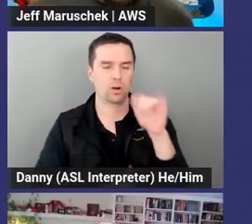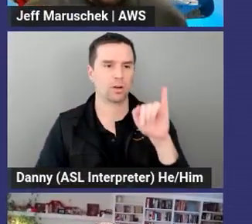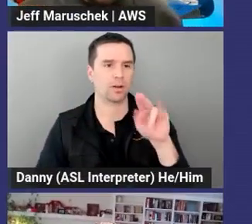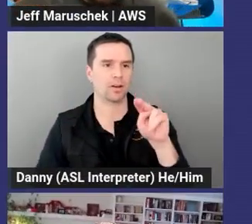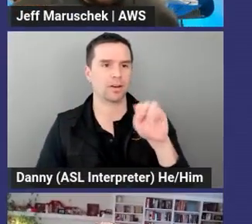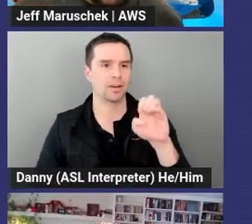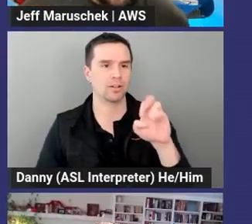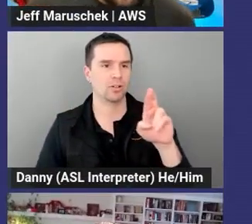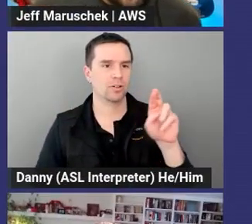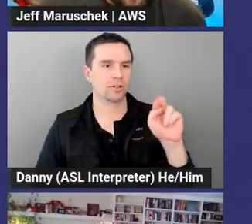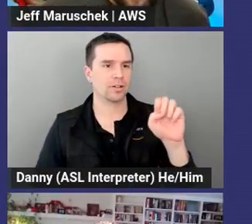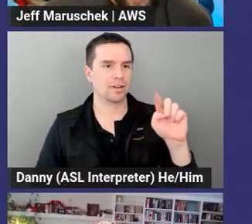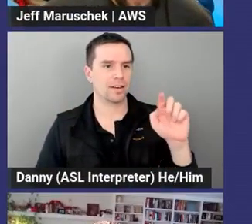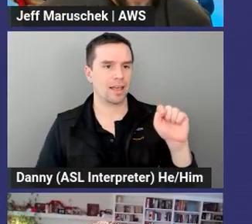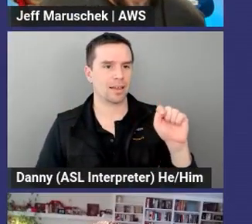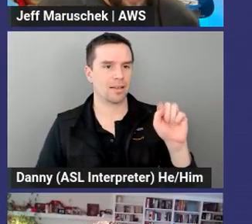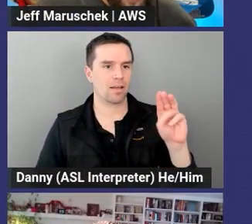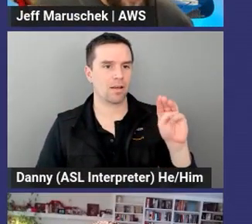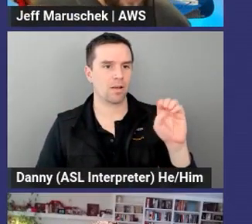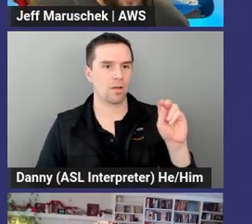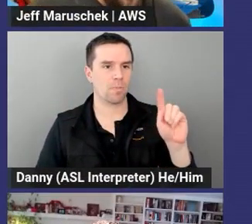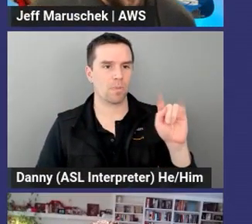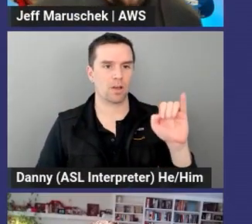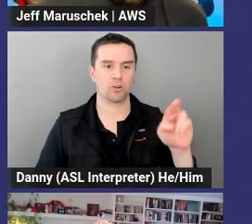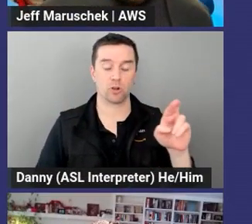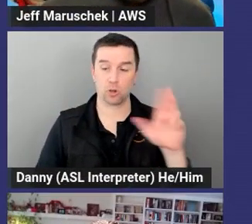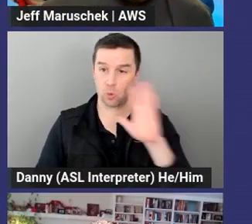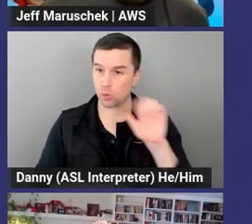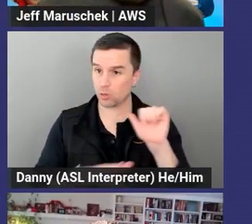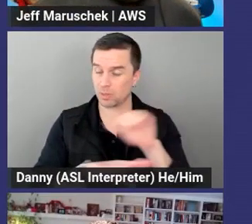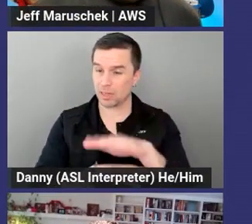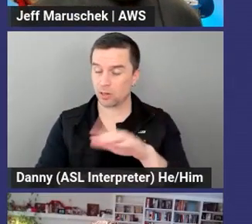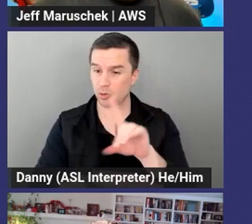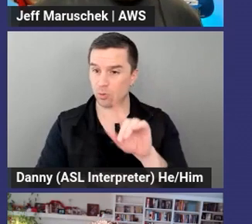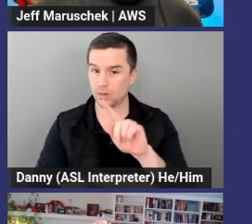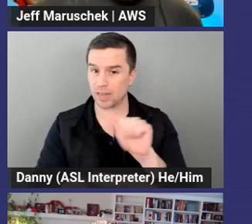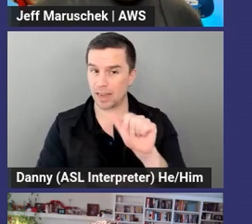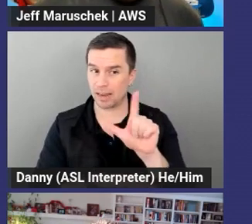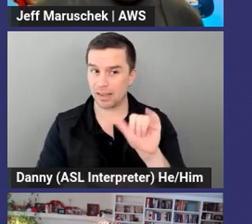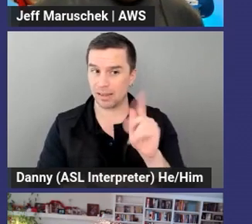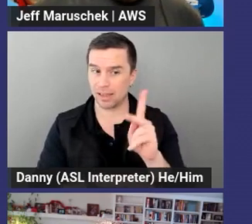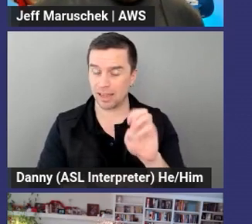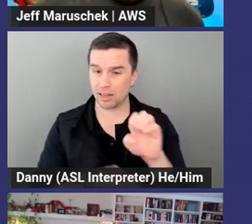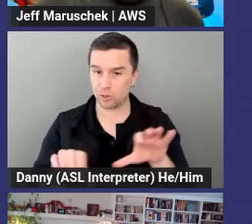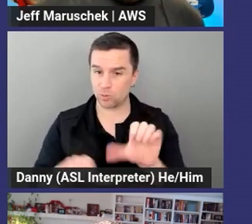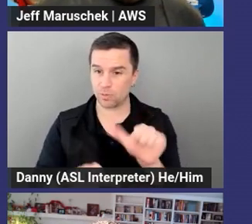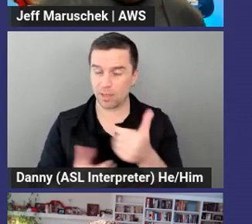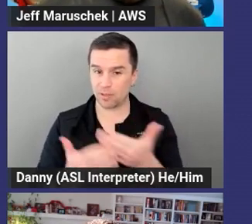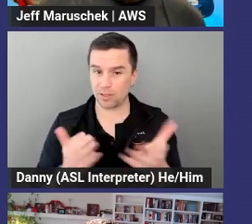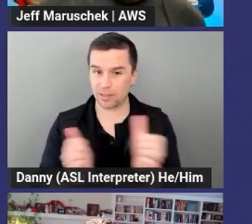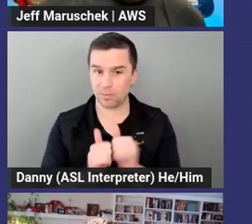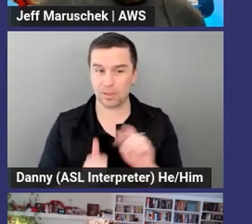formation, send it to a data lake, and do some other stuff with it. Yeah, that's great.